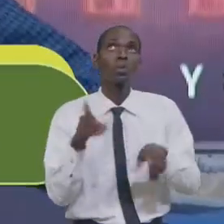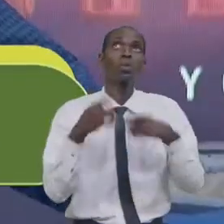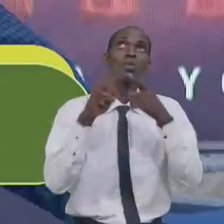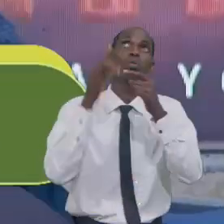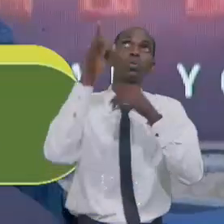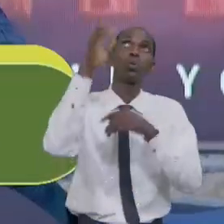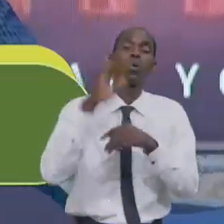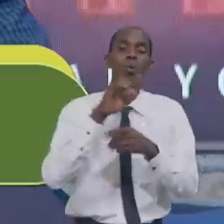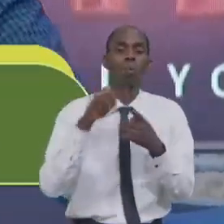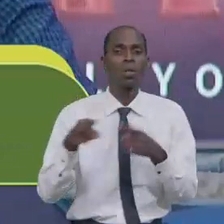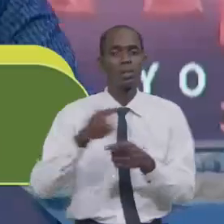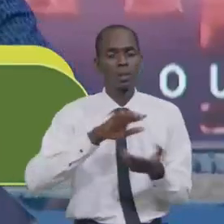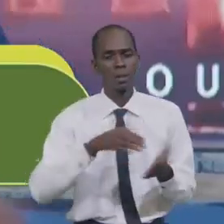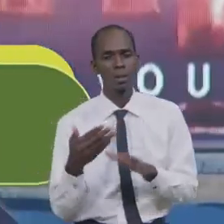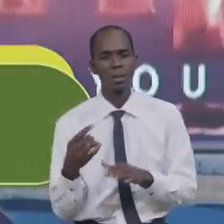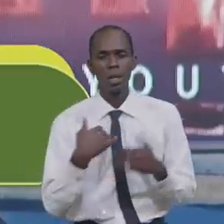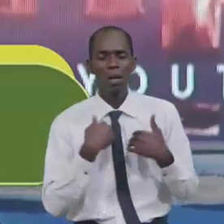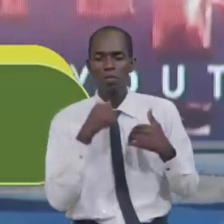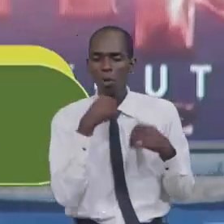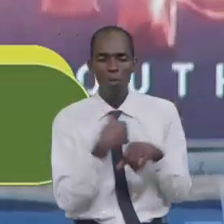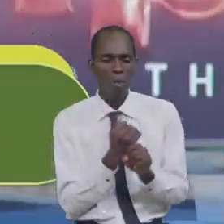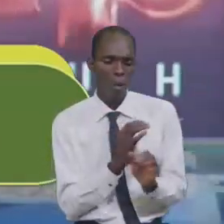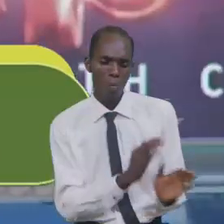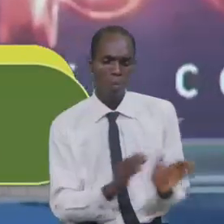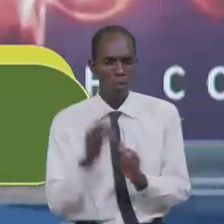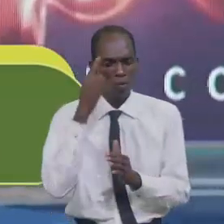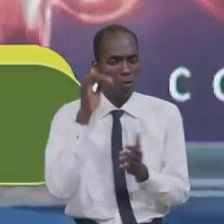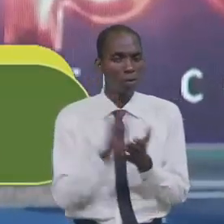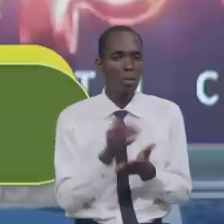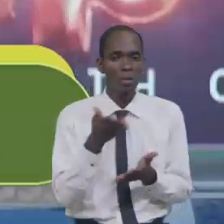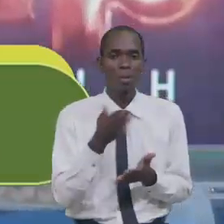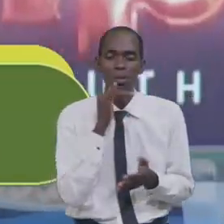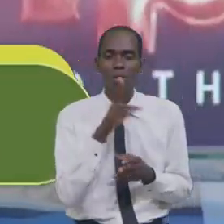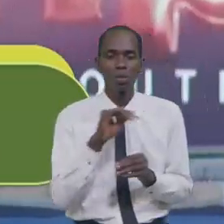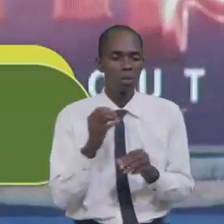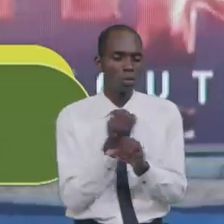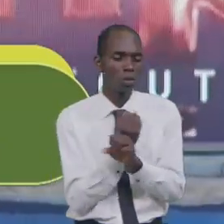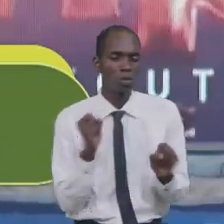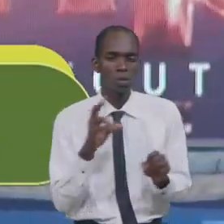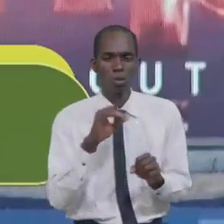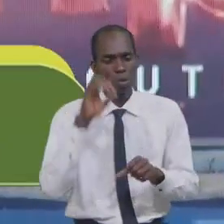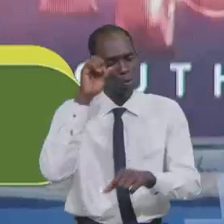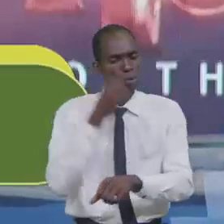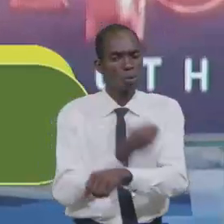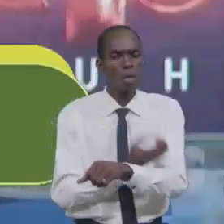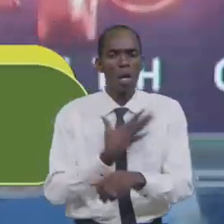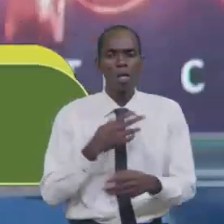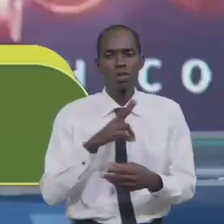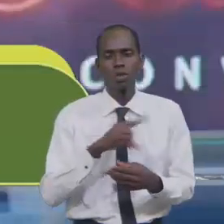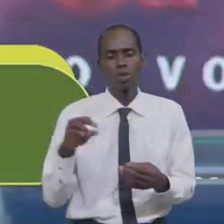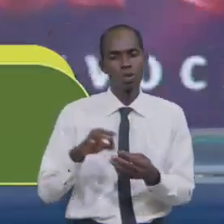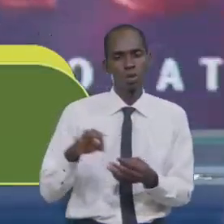die, they have not made preparation for that. There's no salvation, there's no sonship, and there's no spirituality. Number four